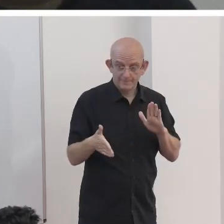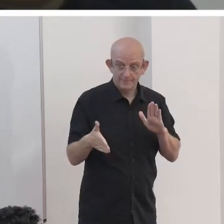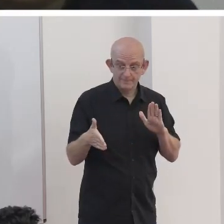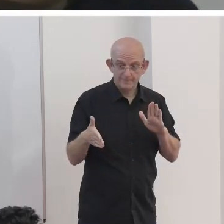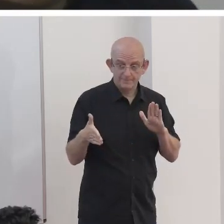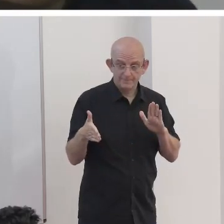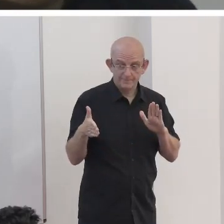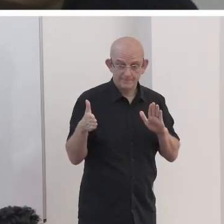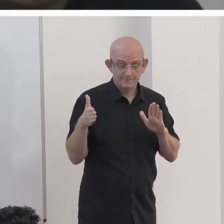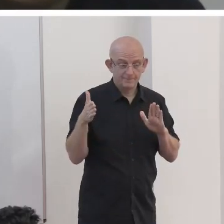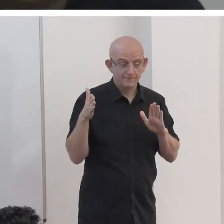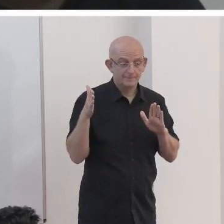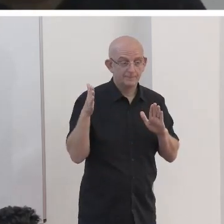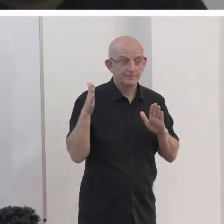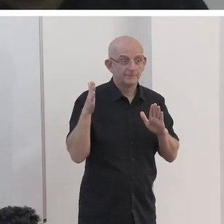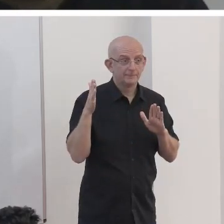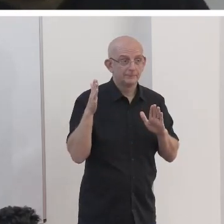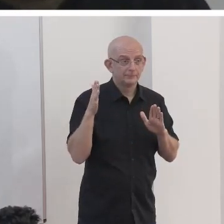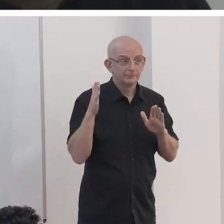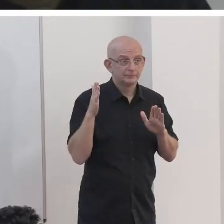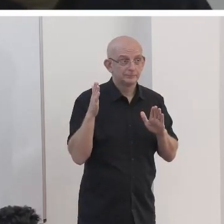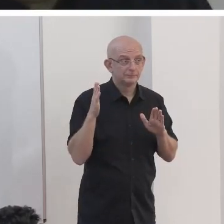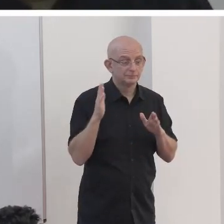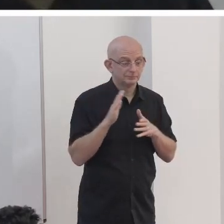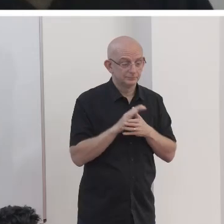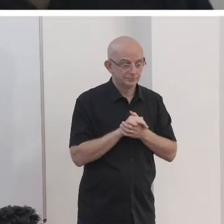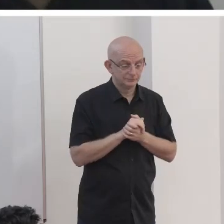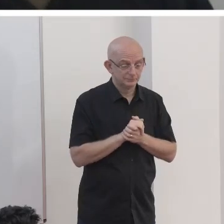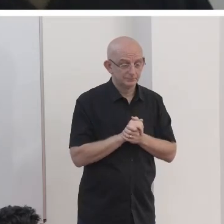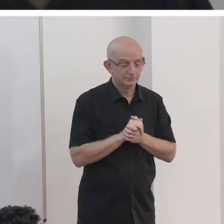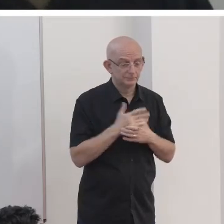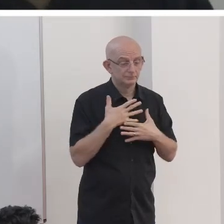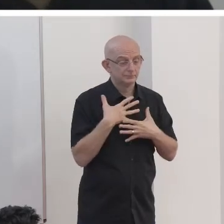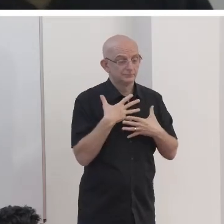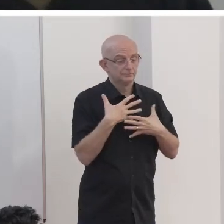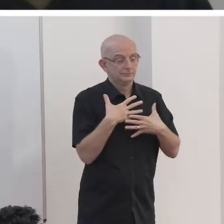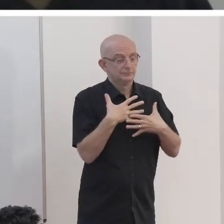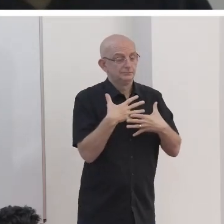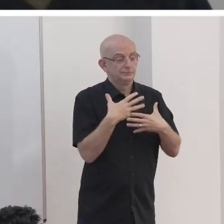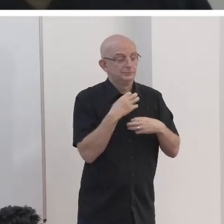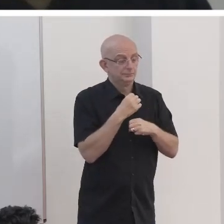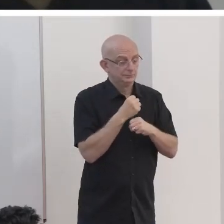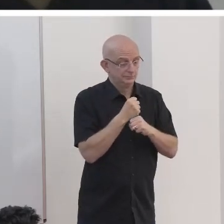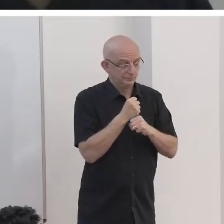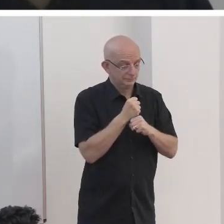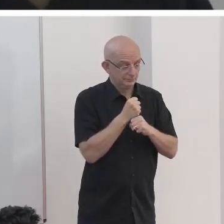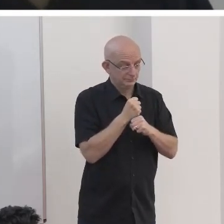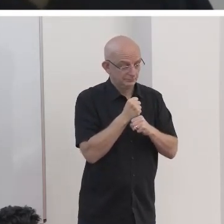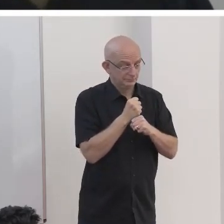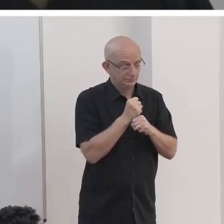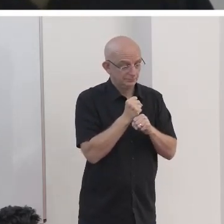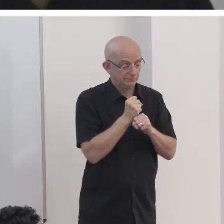One more time. Take a long breath. Like you will have to take a long and deep breath.